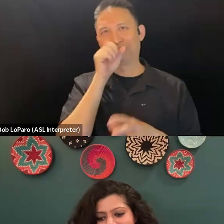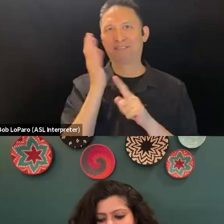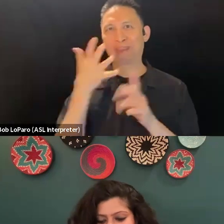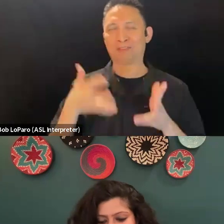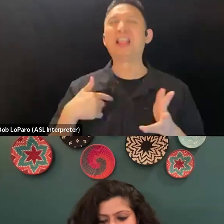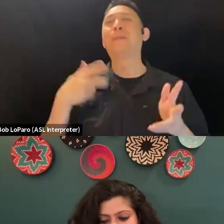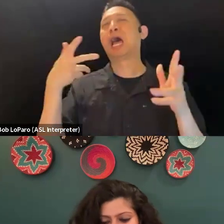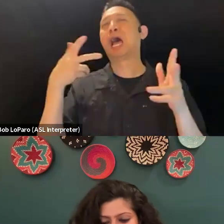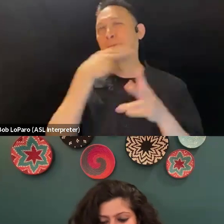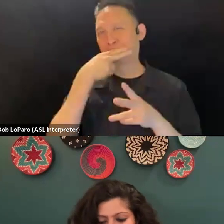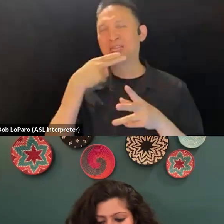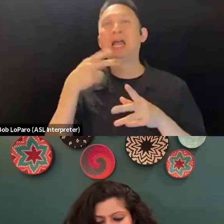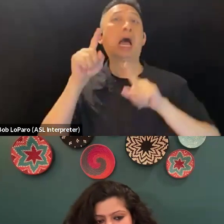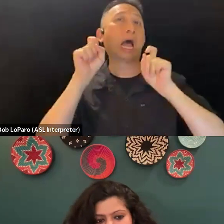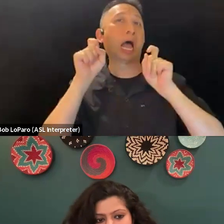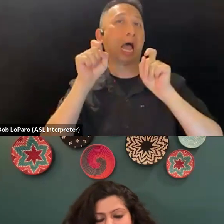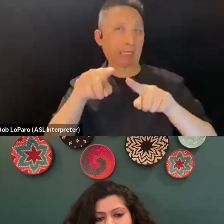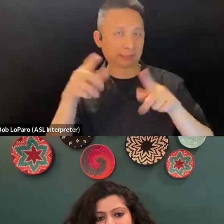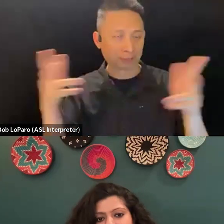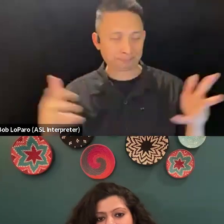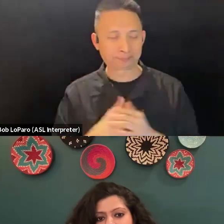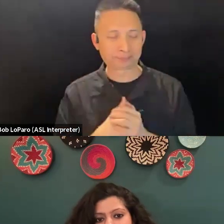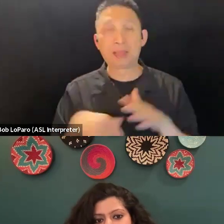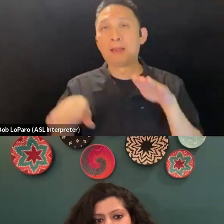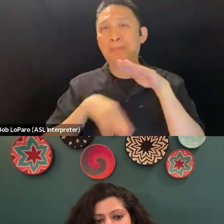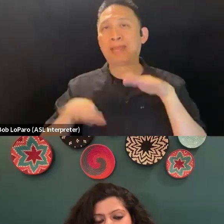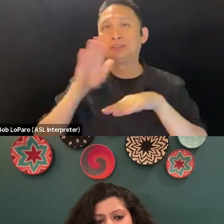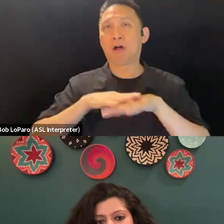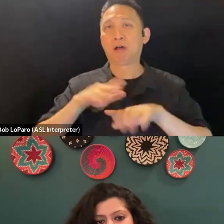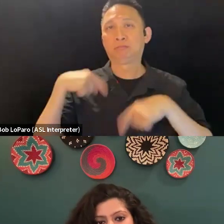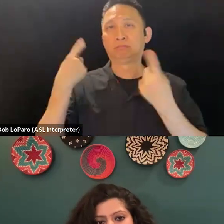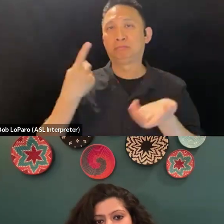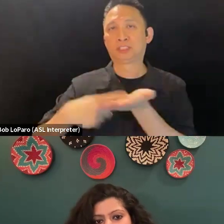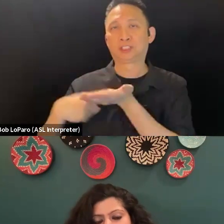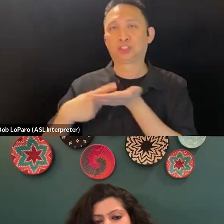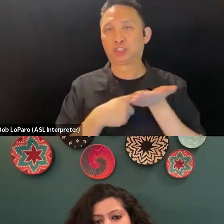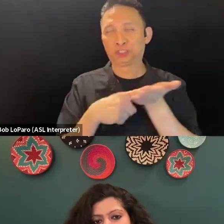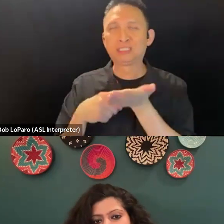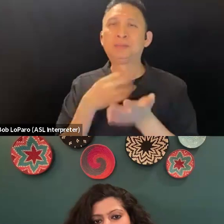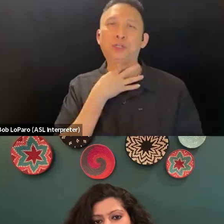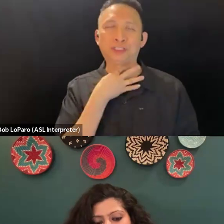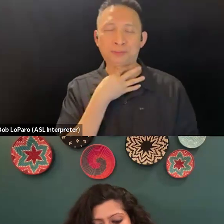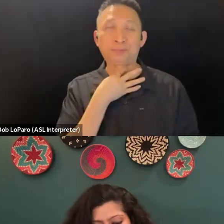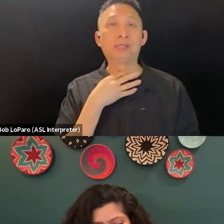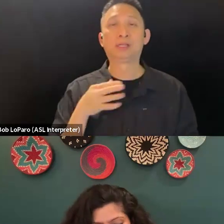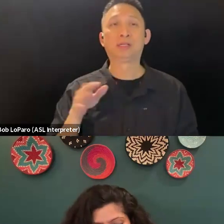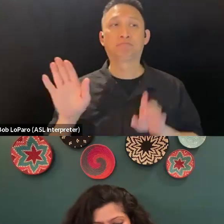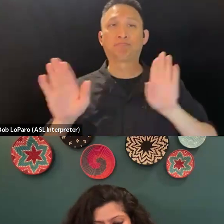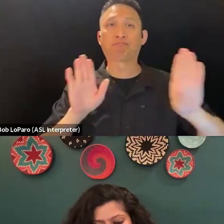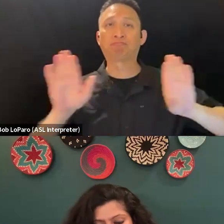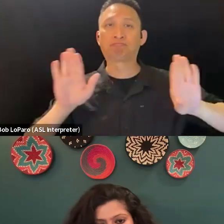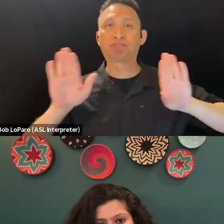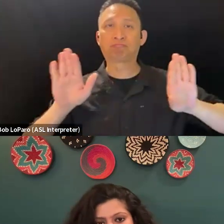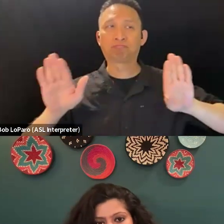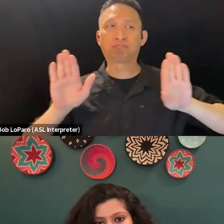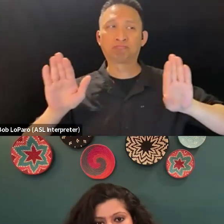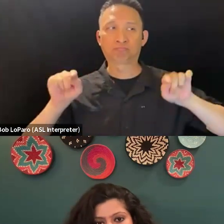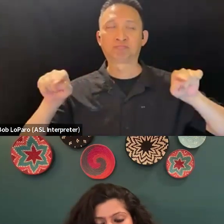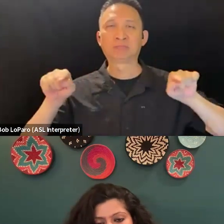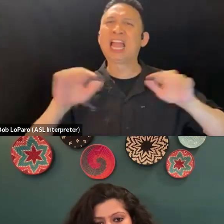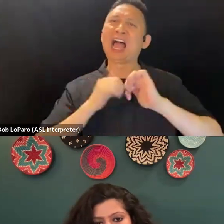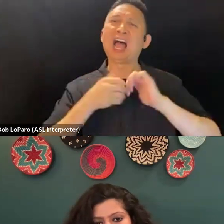So one thing Can I that just I feel, yeah, go for it, Sean. And Well, I then just I want to add will. a quick thing because I don't want people to be